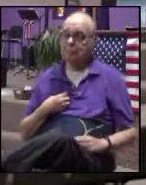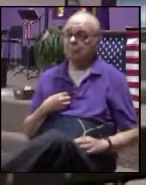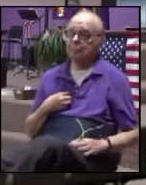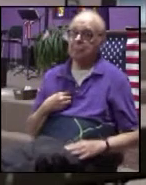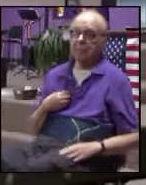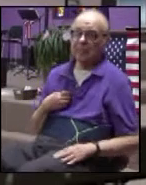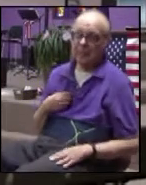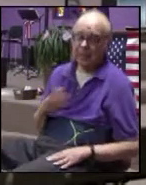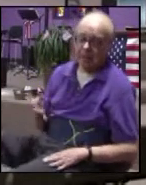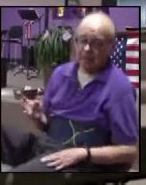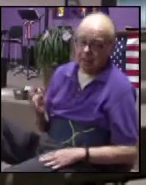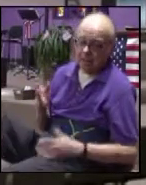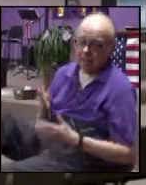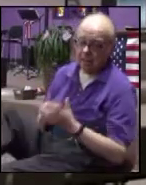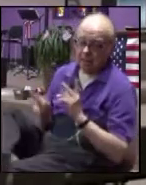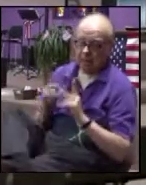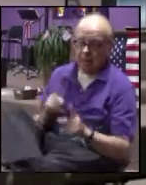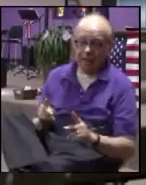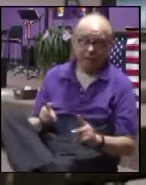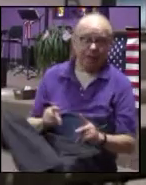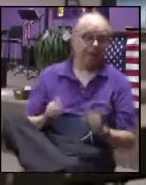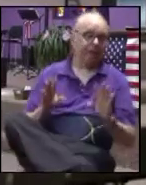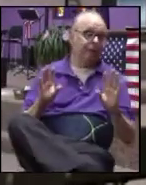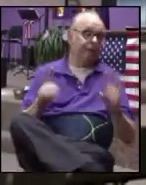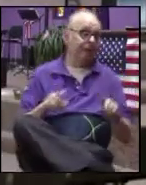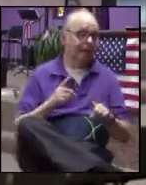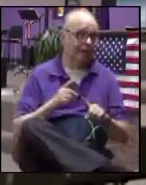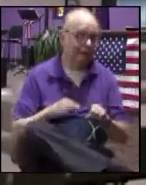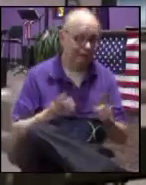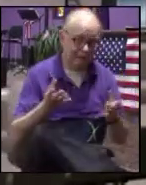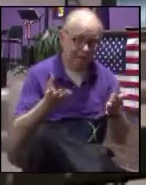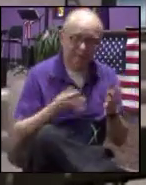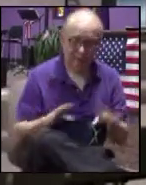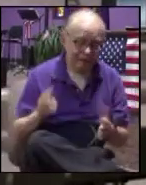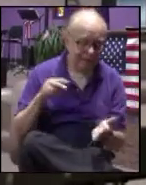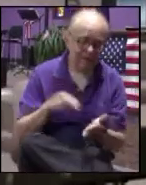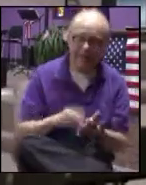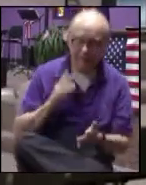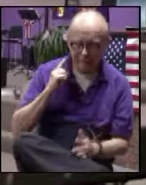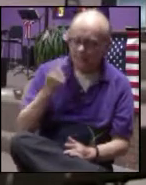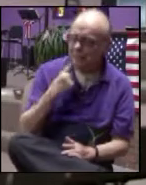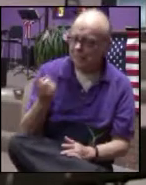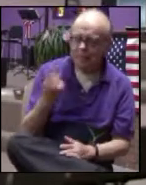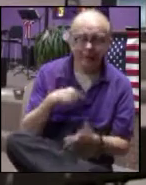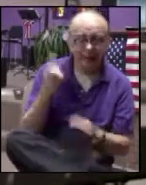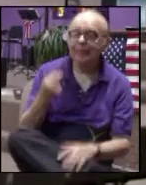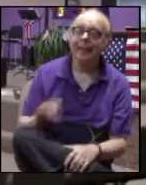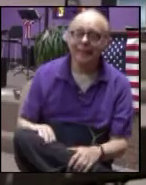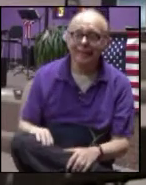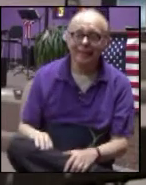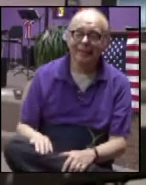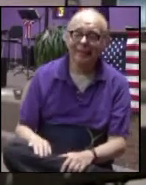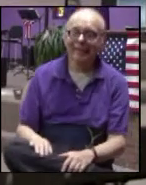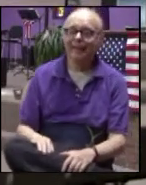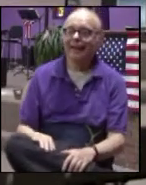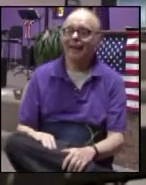There would be some of them that were saying, whoa, I have been wanting to get up there and tell you what I think.